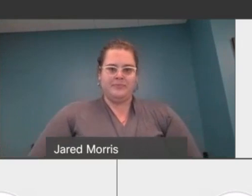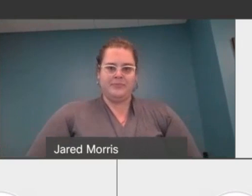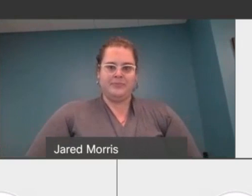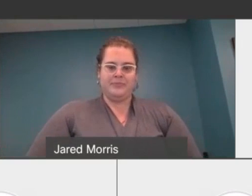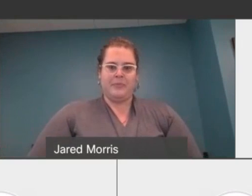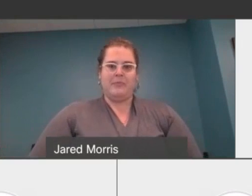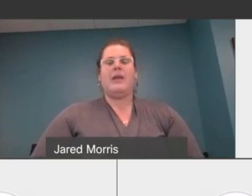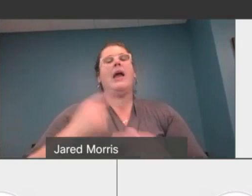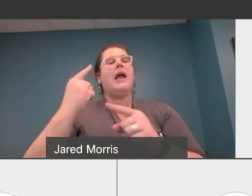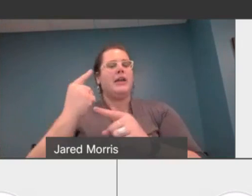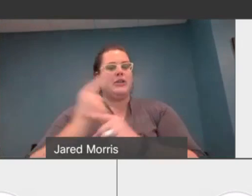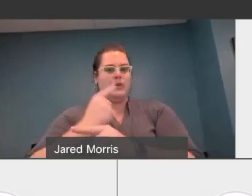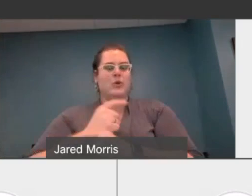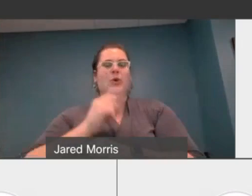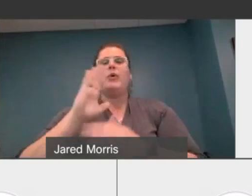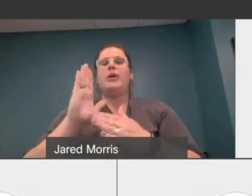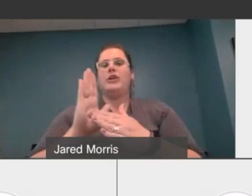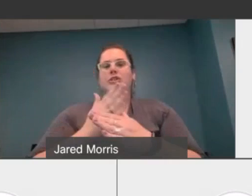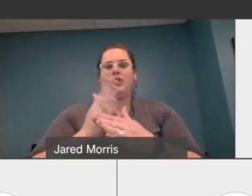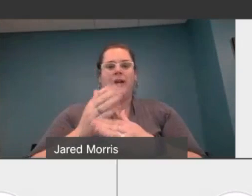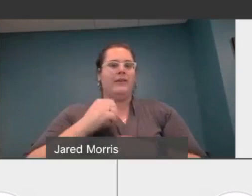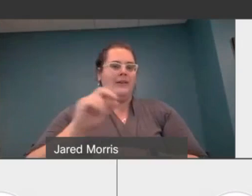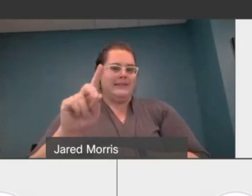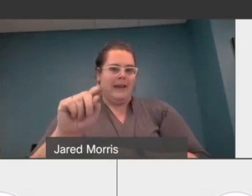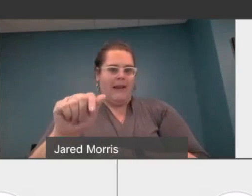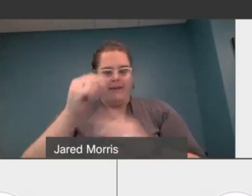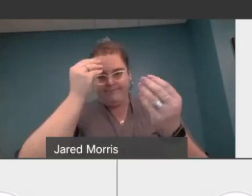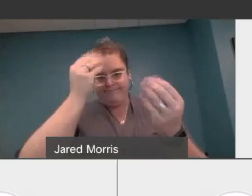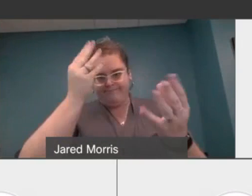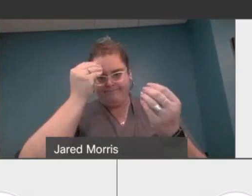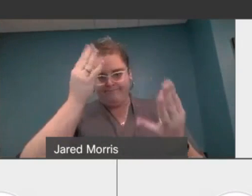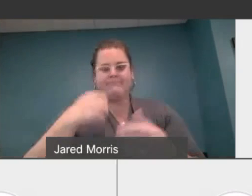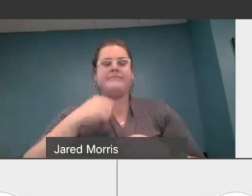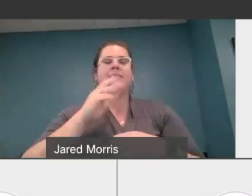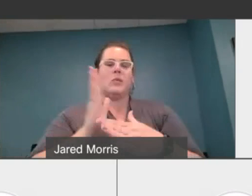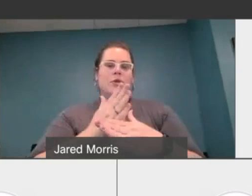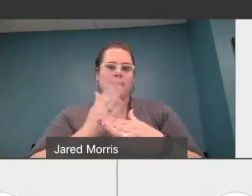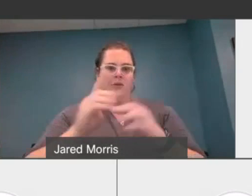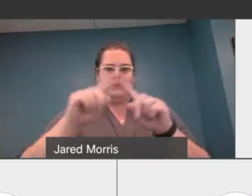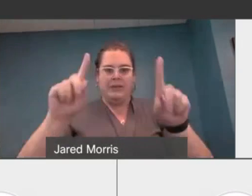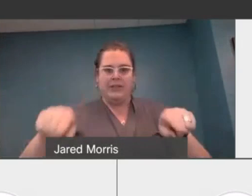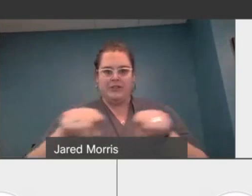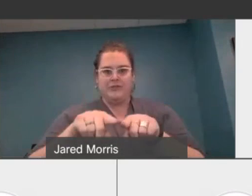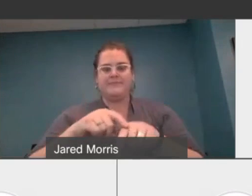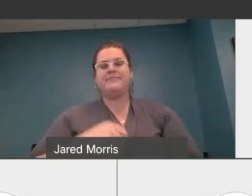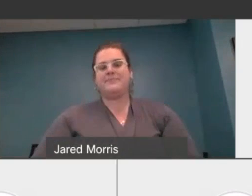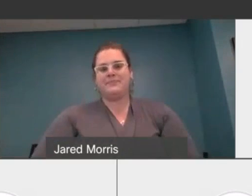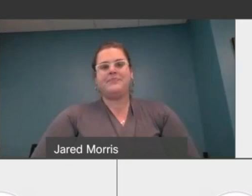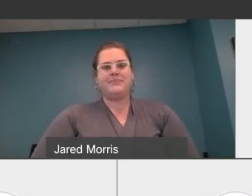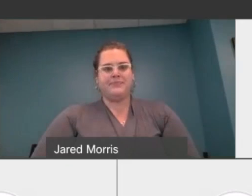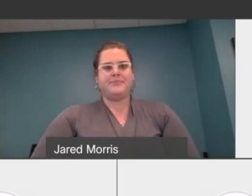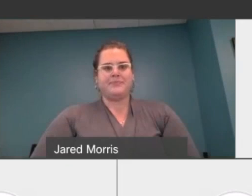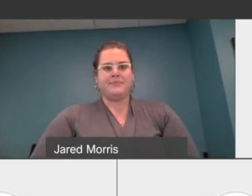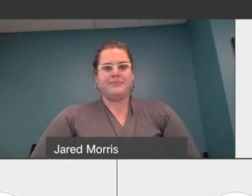COVID data, and I'm going to be sharing my screen with you. Can everyone let me know when they see